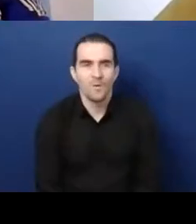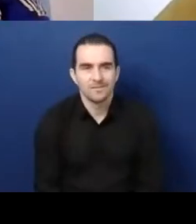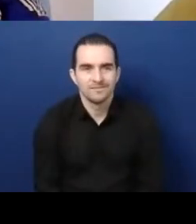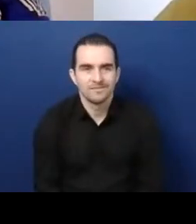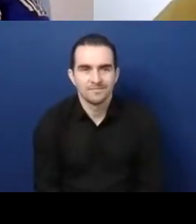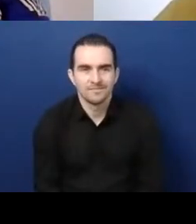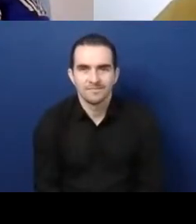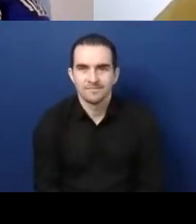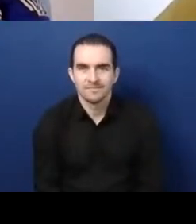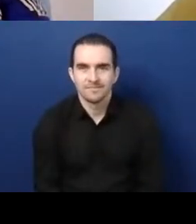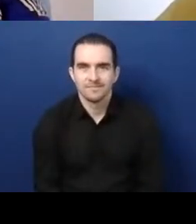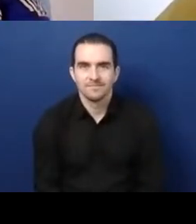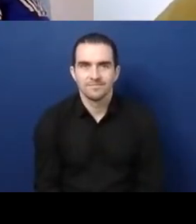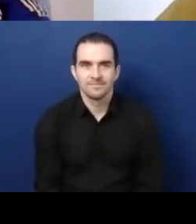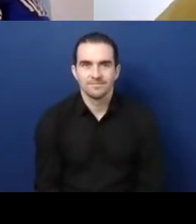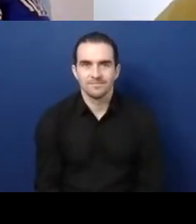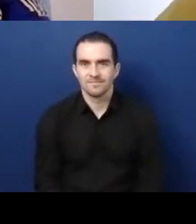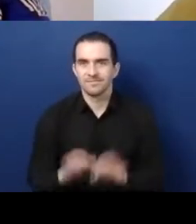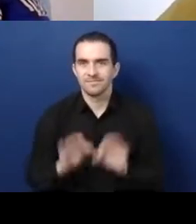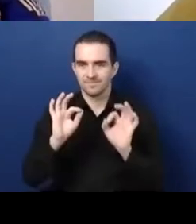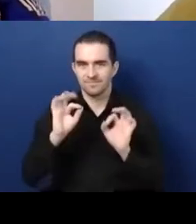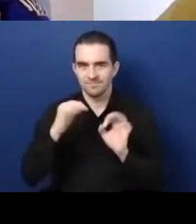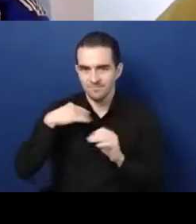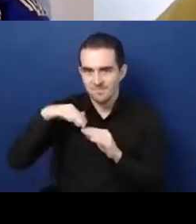good. You said it perfectly.